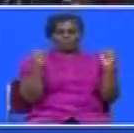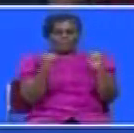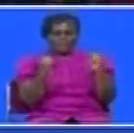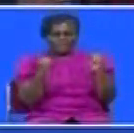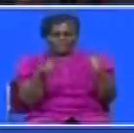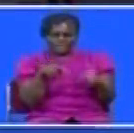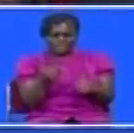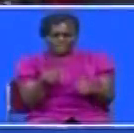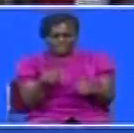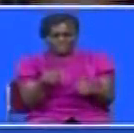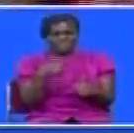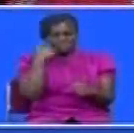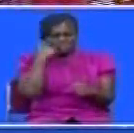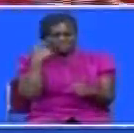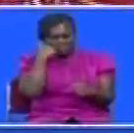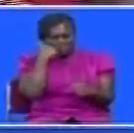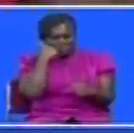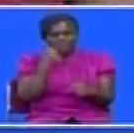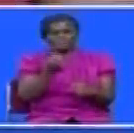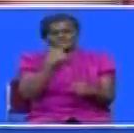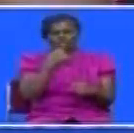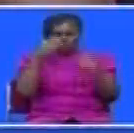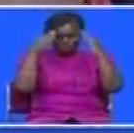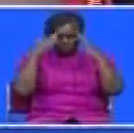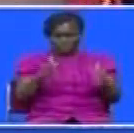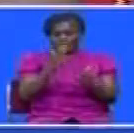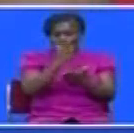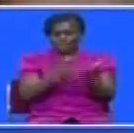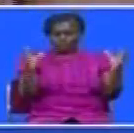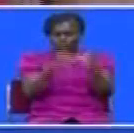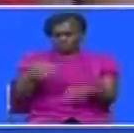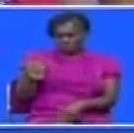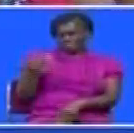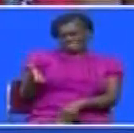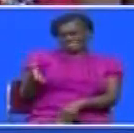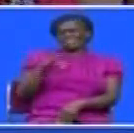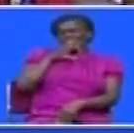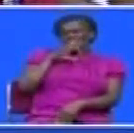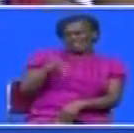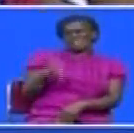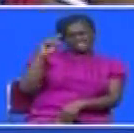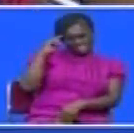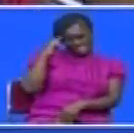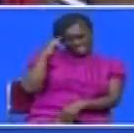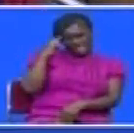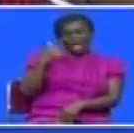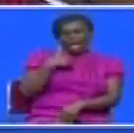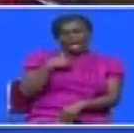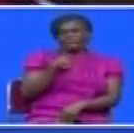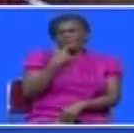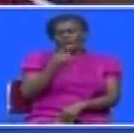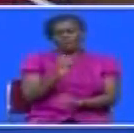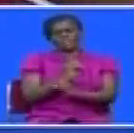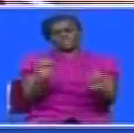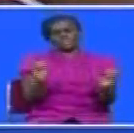others, are diseases that need medical attention. But in some communities, polio is seen as a curse, and therefore they ignore vaccination